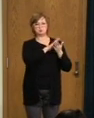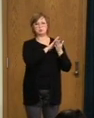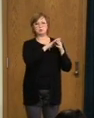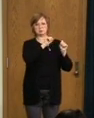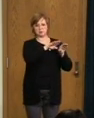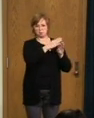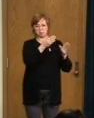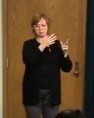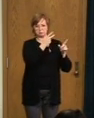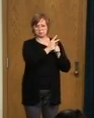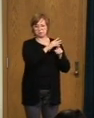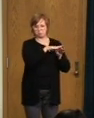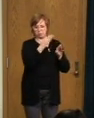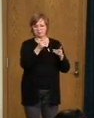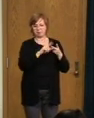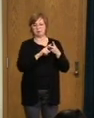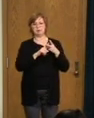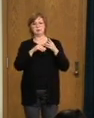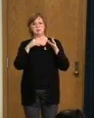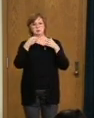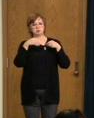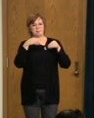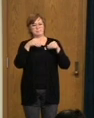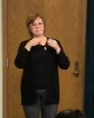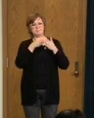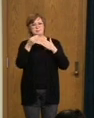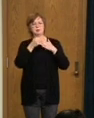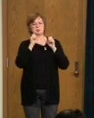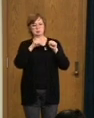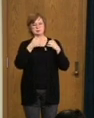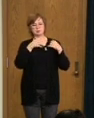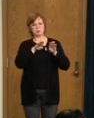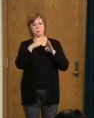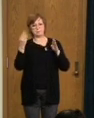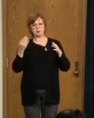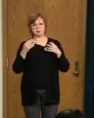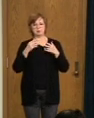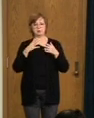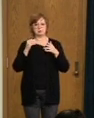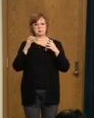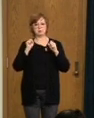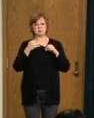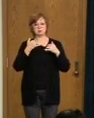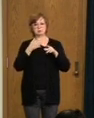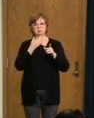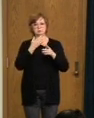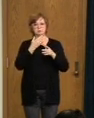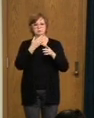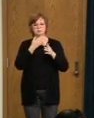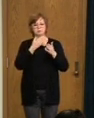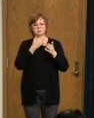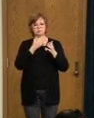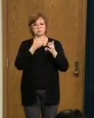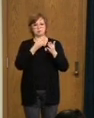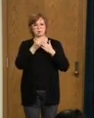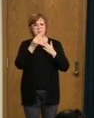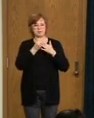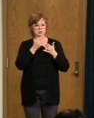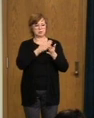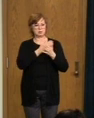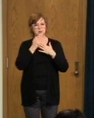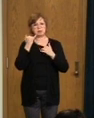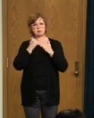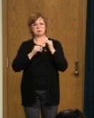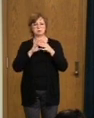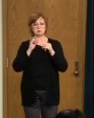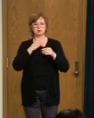workplaces where you can't work from home functioning. And my final comment would be that I think as much as possible, staying home, going